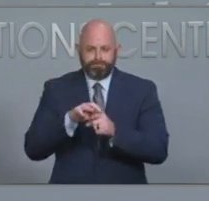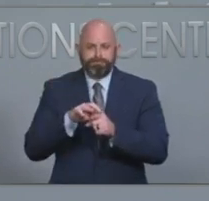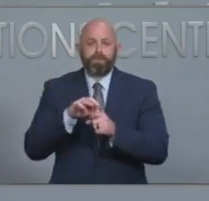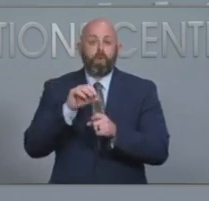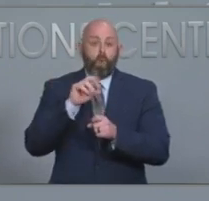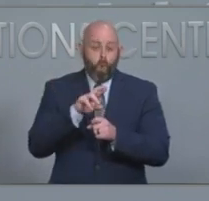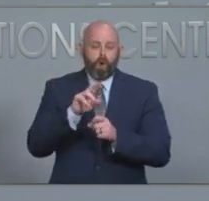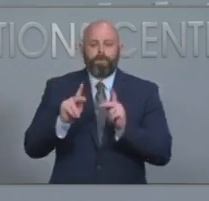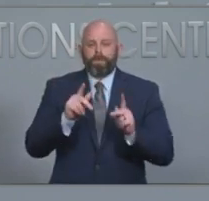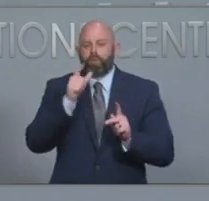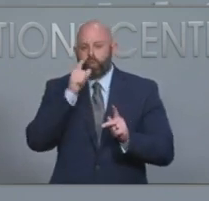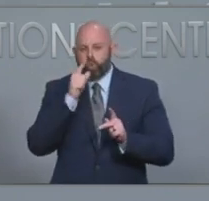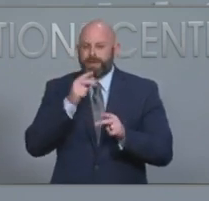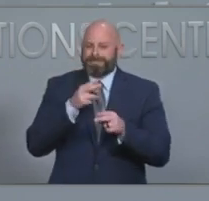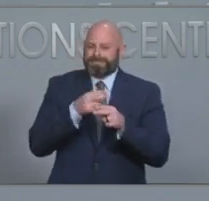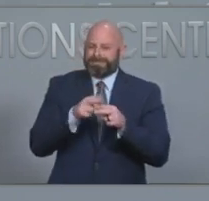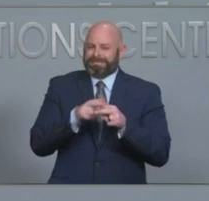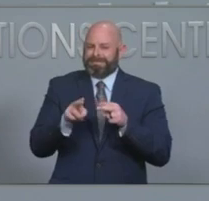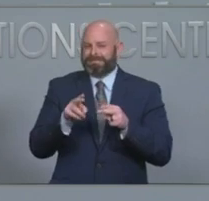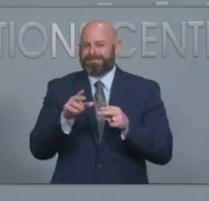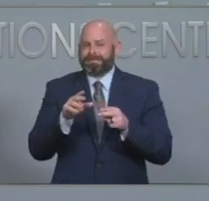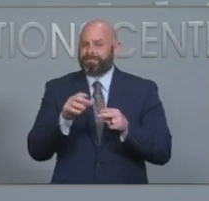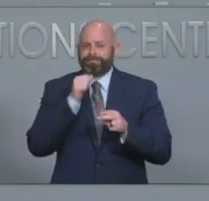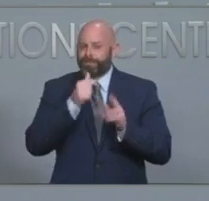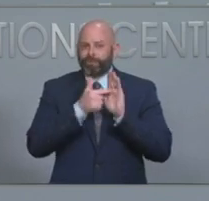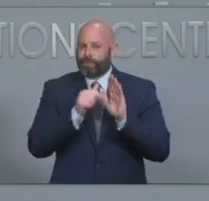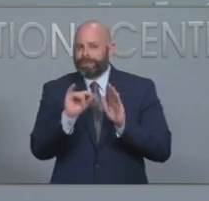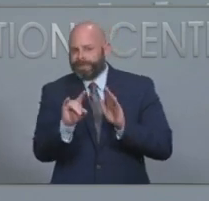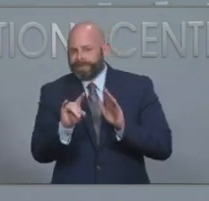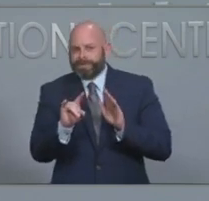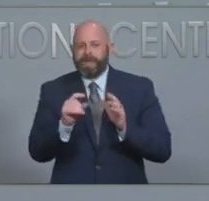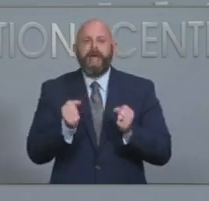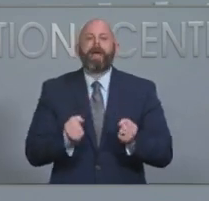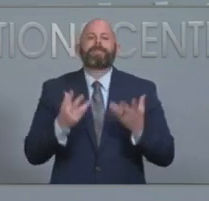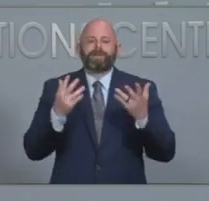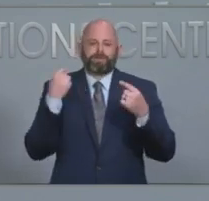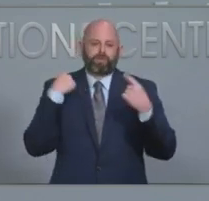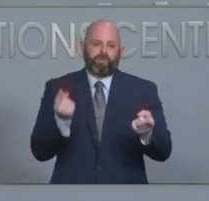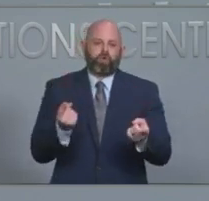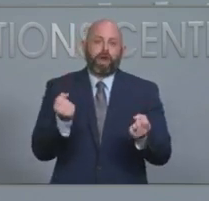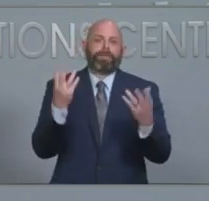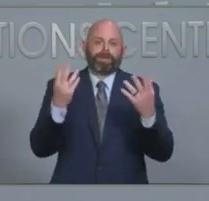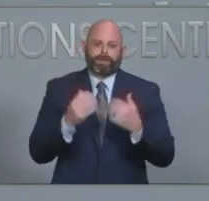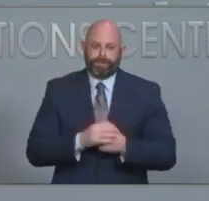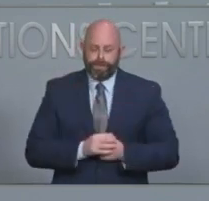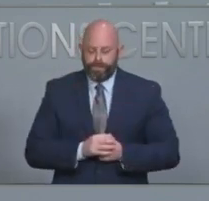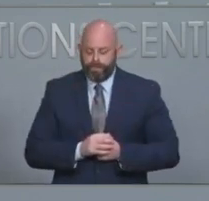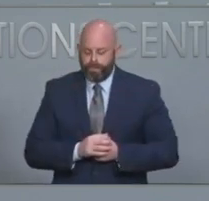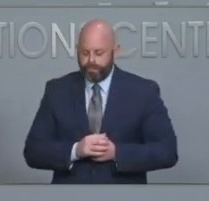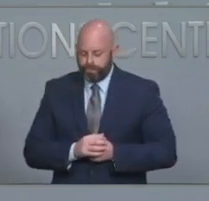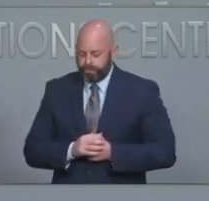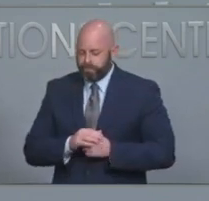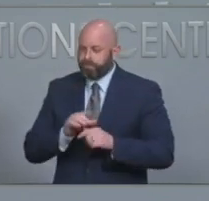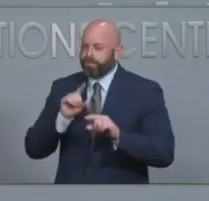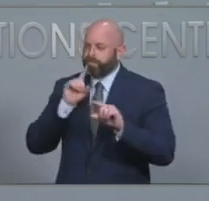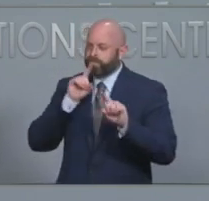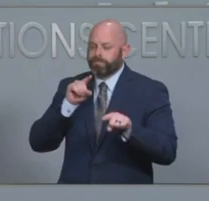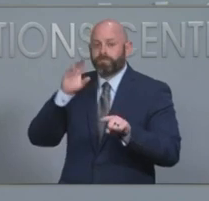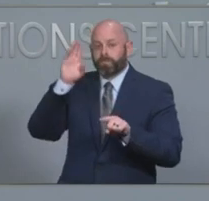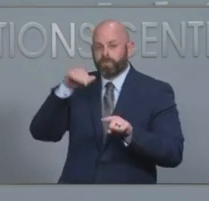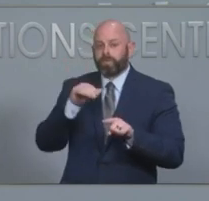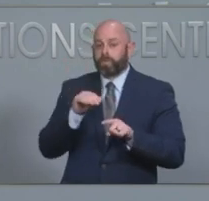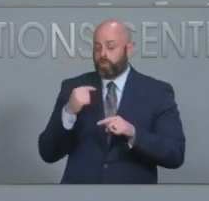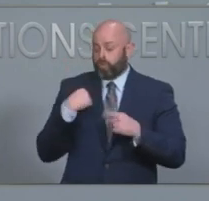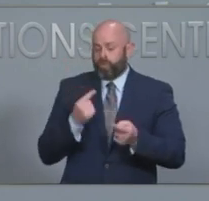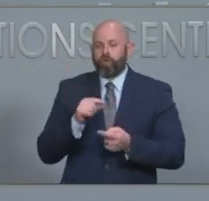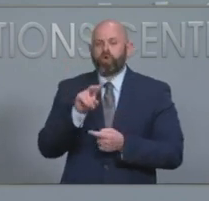forms, and yeah, I guess that's all. So we do know that 216